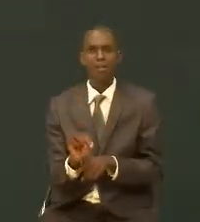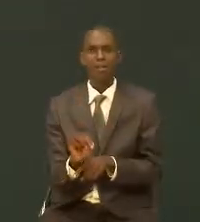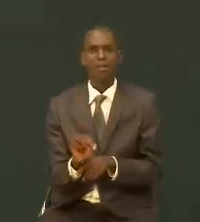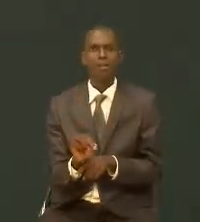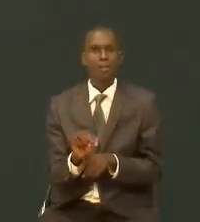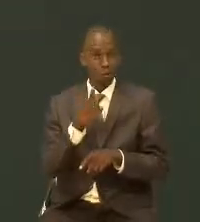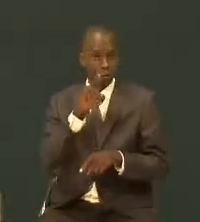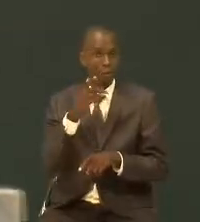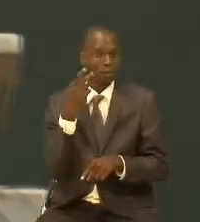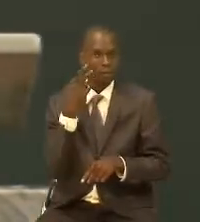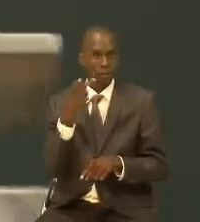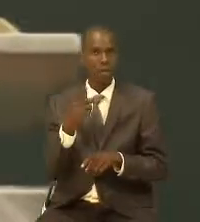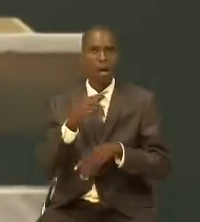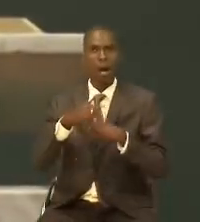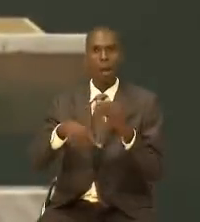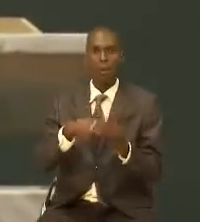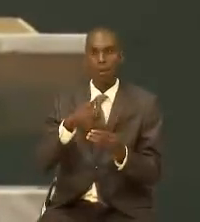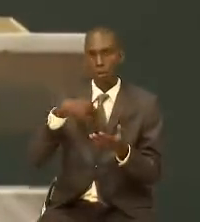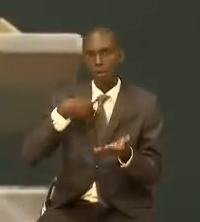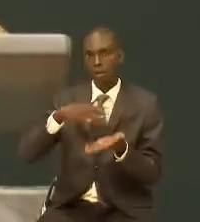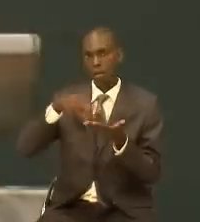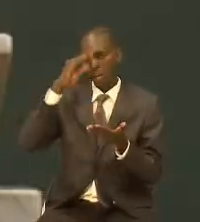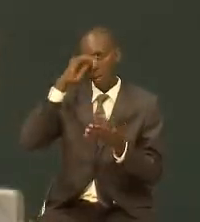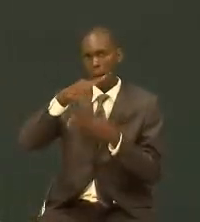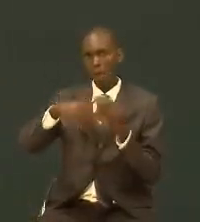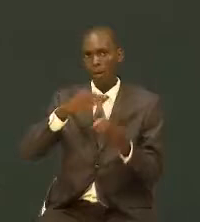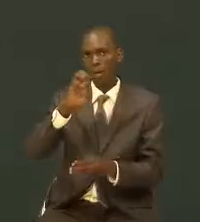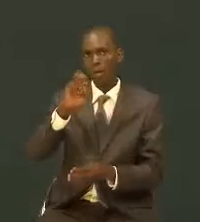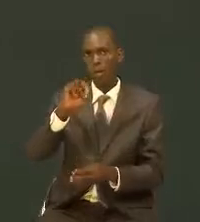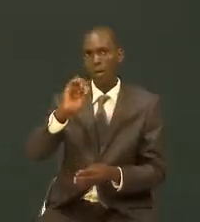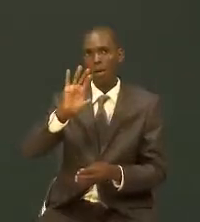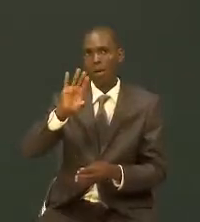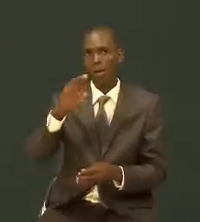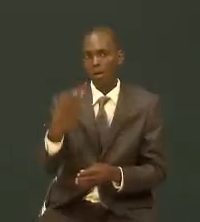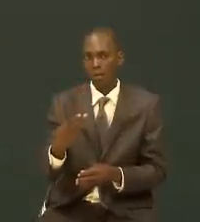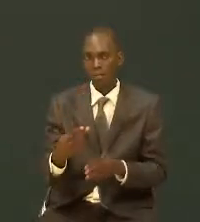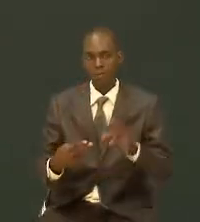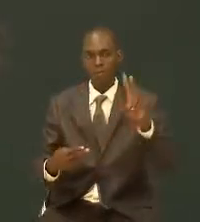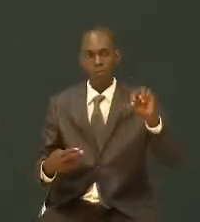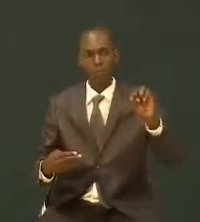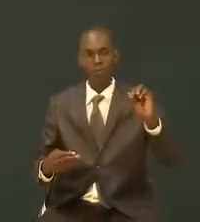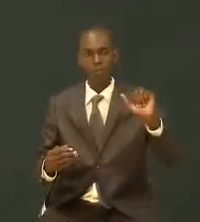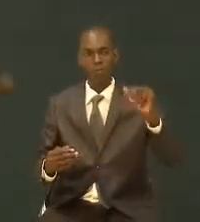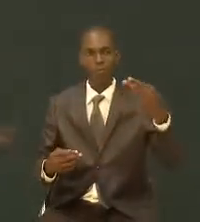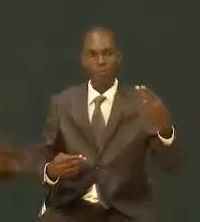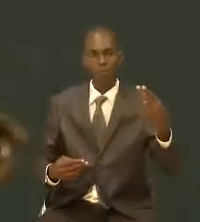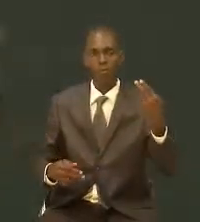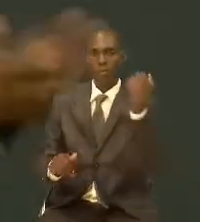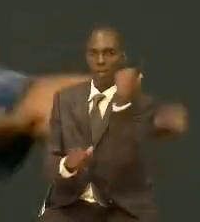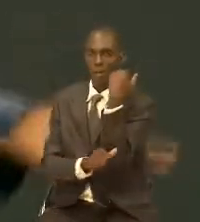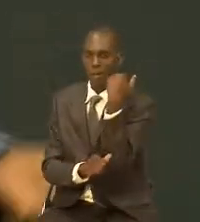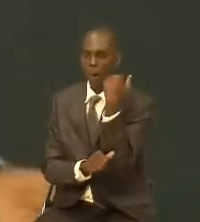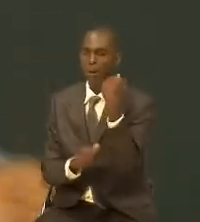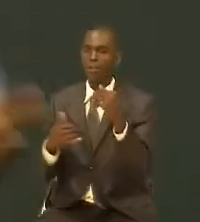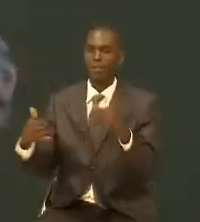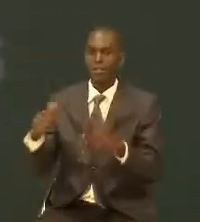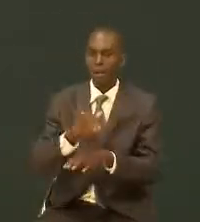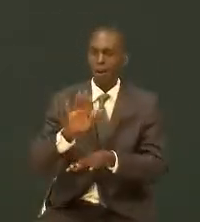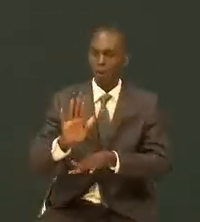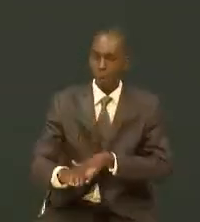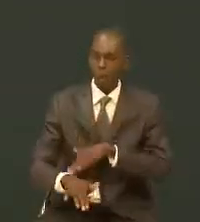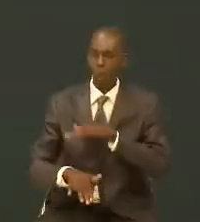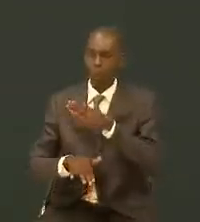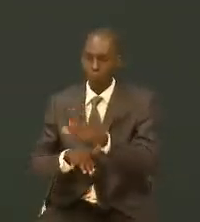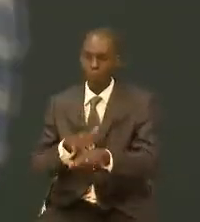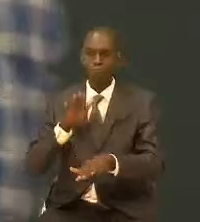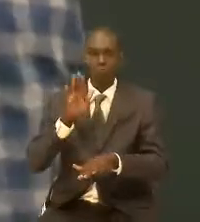enoch who have lunch about noah we have lunch about abraham and they watch and they walk and they work with god and